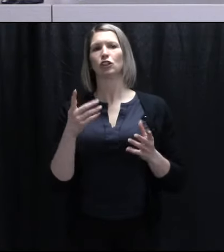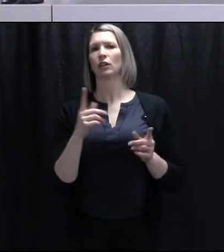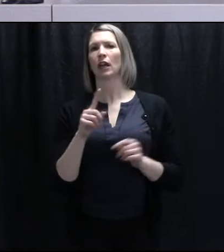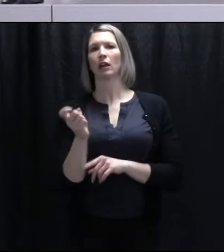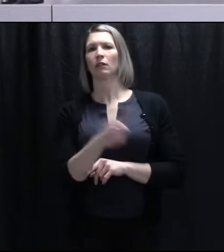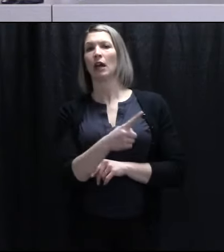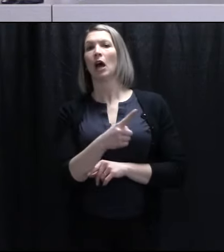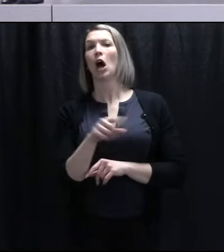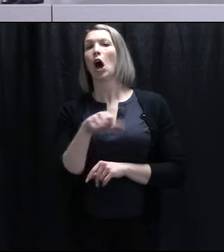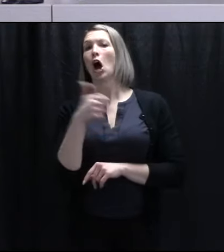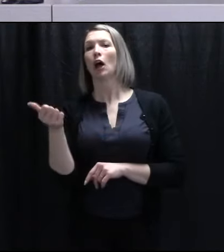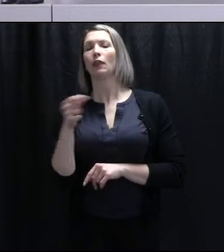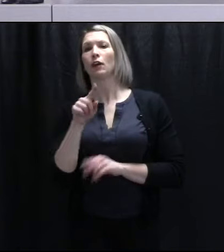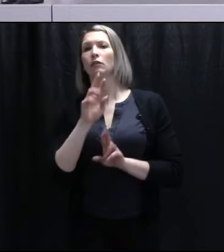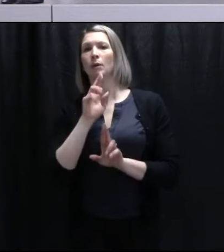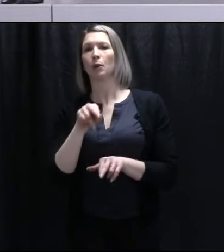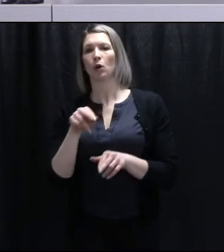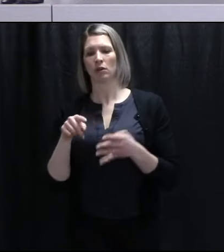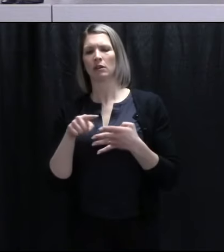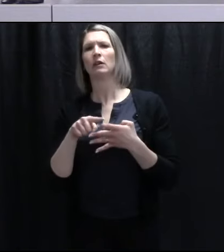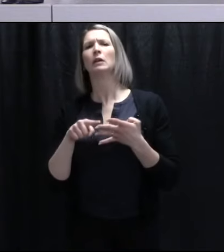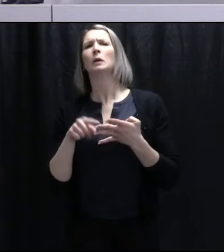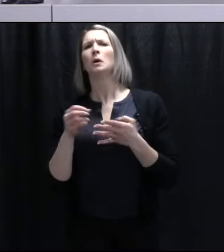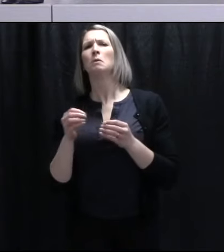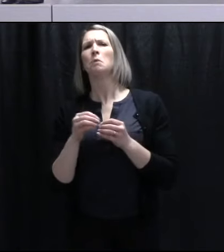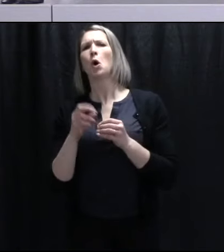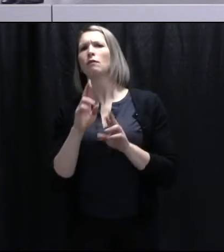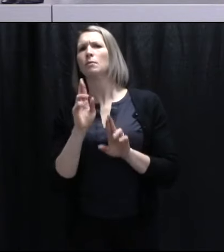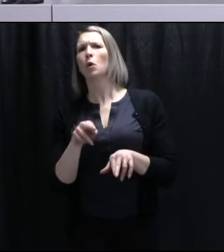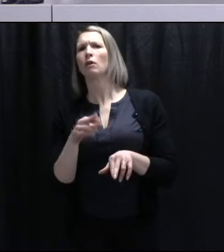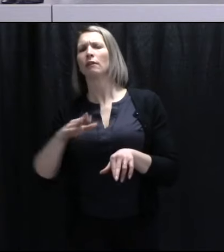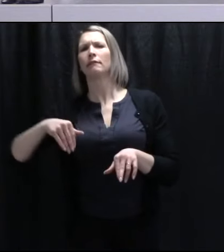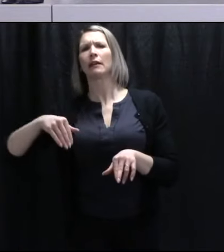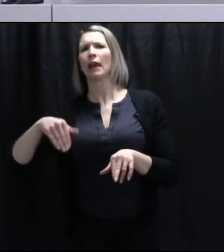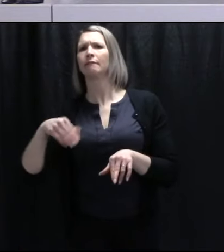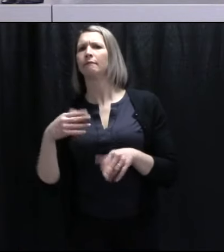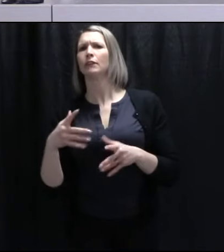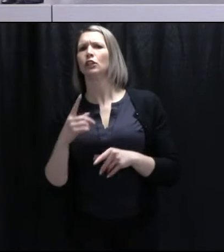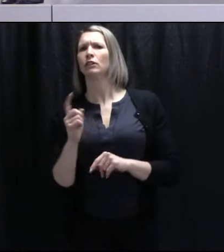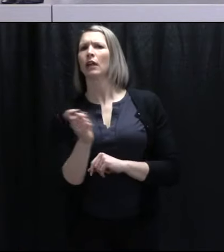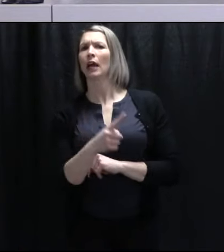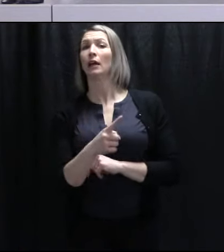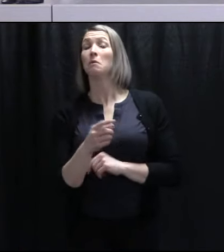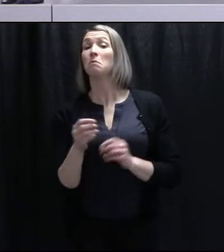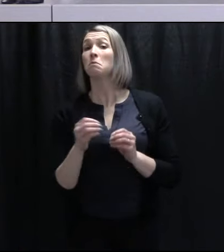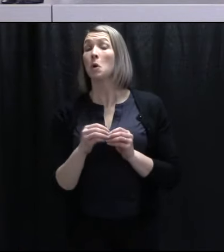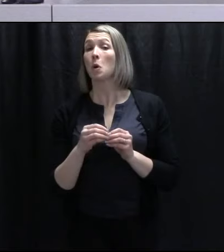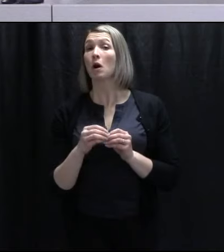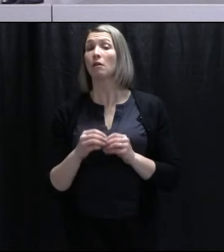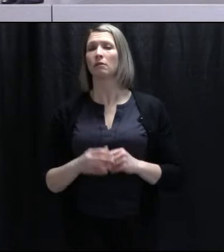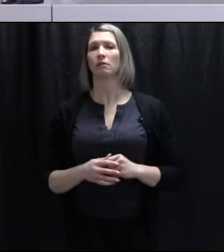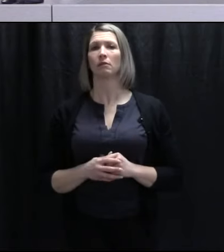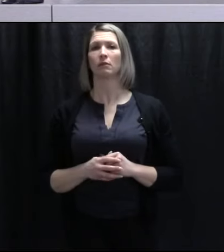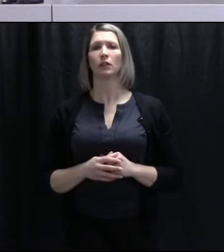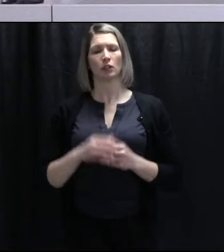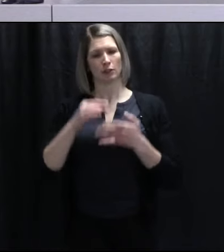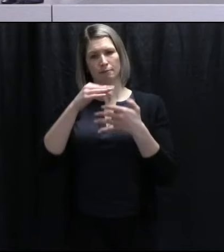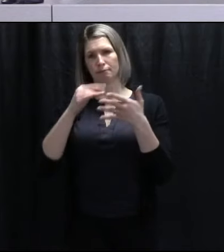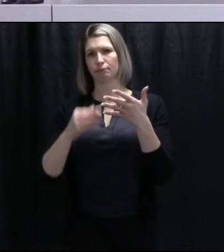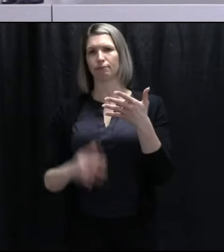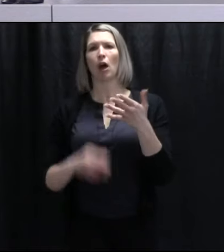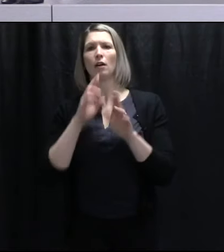wondering right now if we have Holly Mackenzie-Sutter on the line, Paul Willinette, or Terry Boland. We do not.